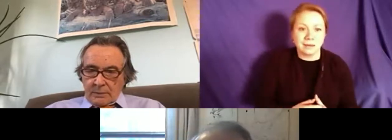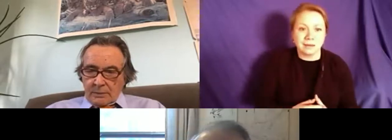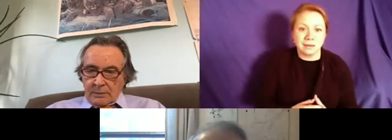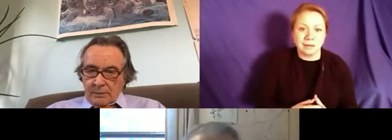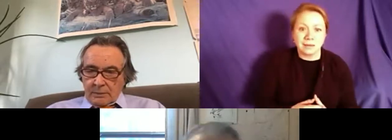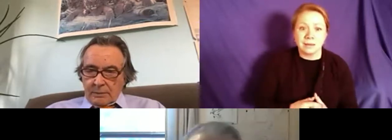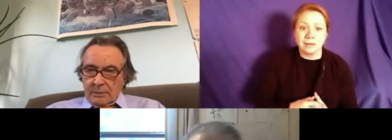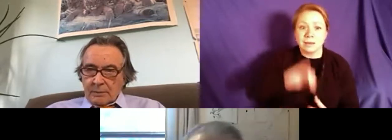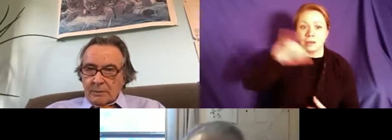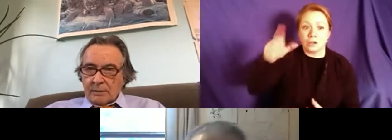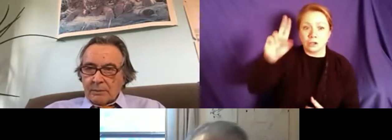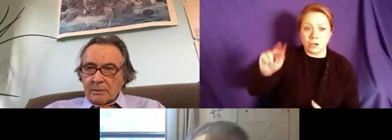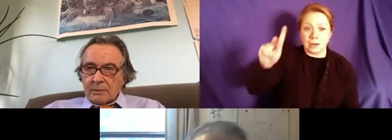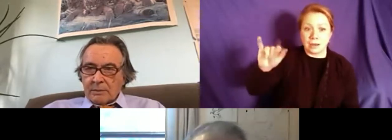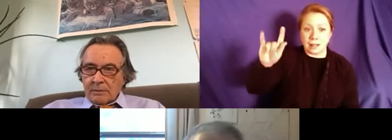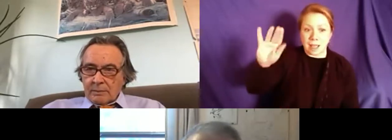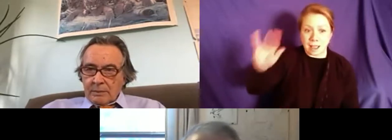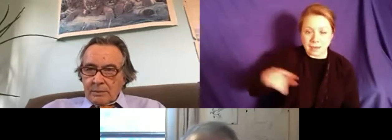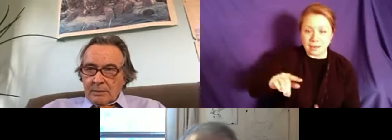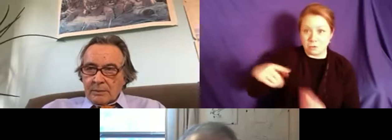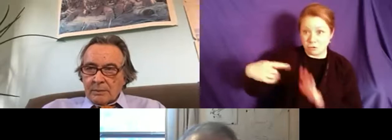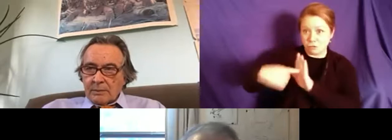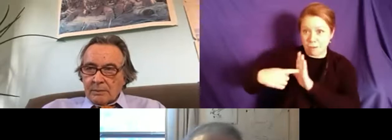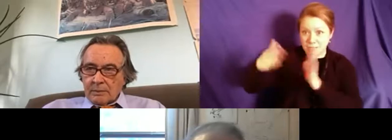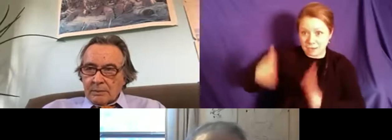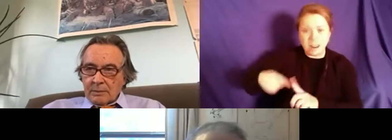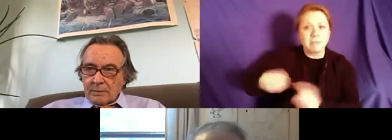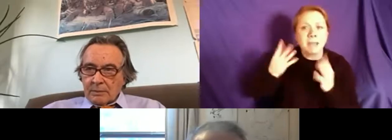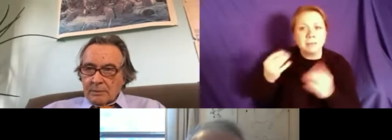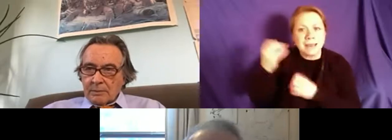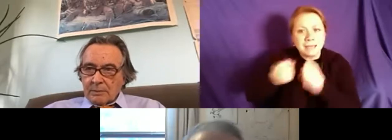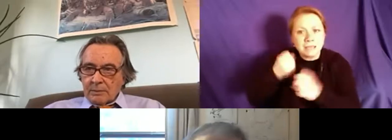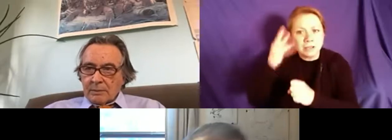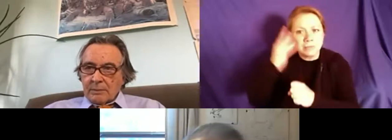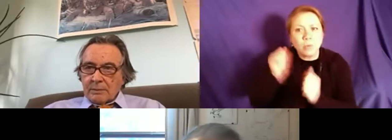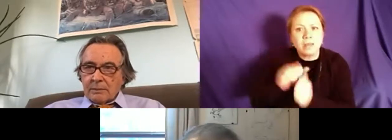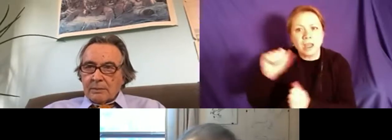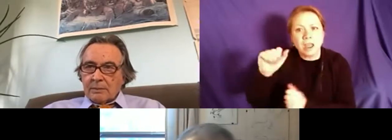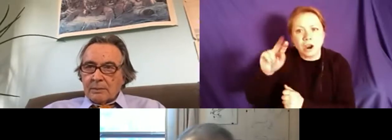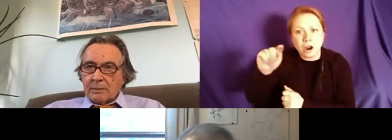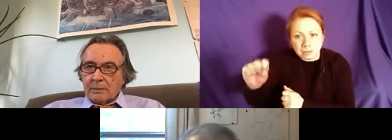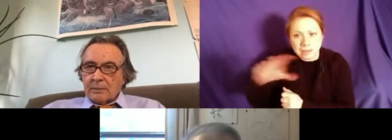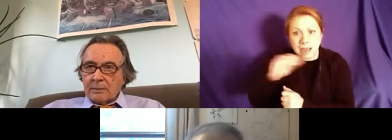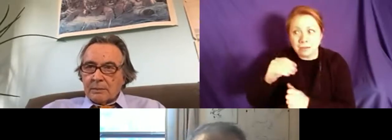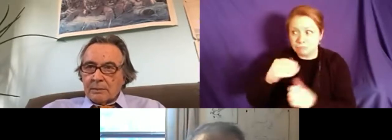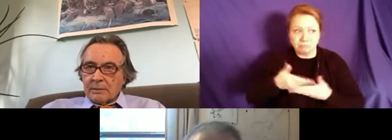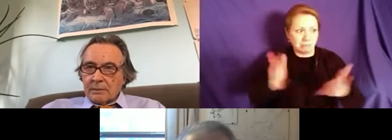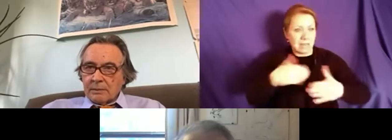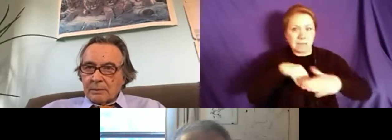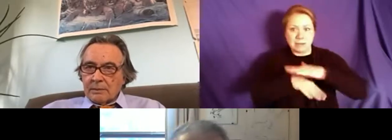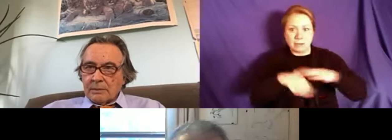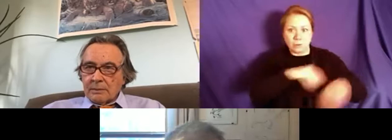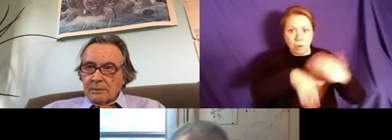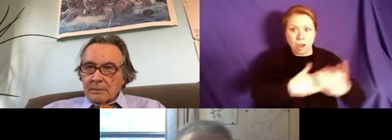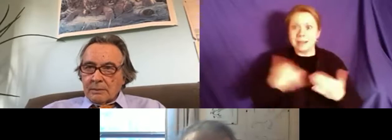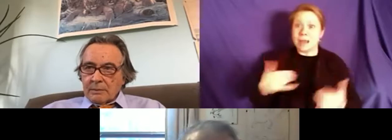John Killacky, representative, brings years of experience in the arts and in making them accessible to all. And he's now making a